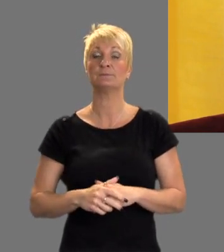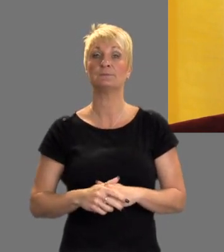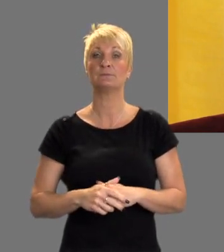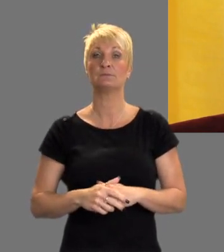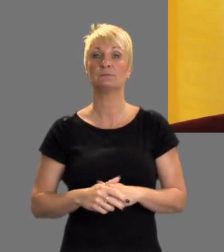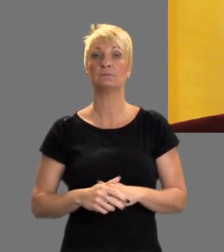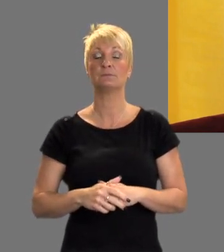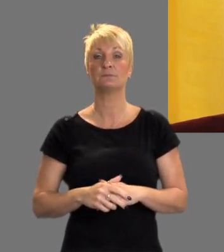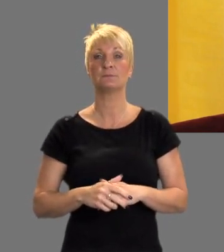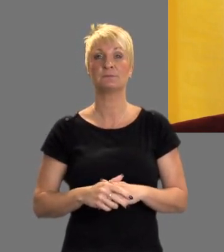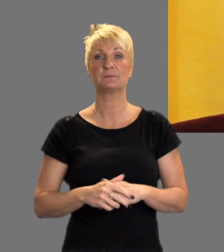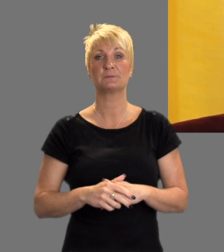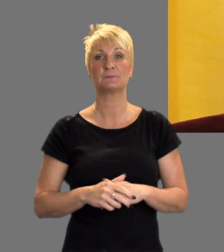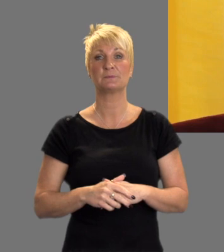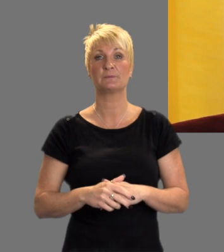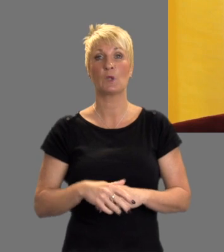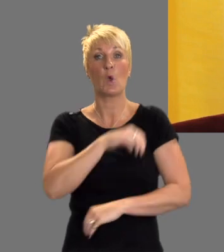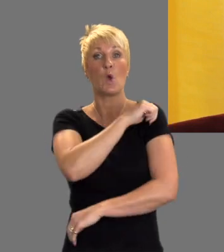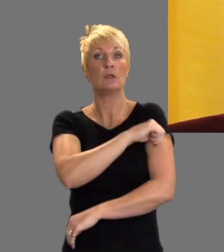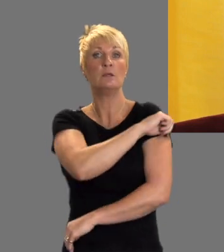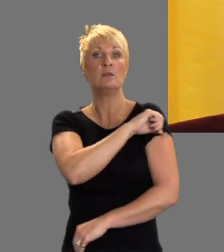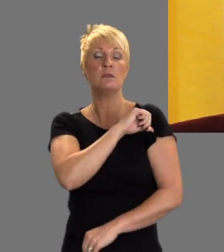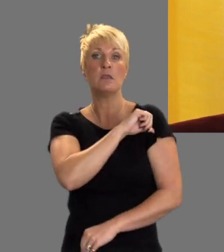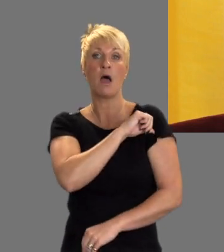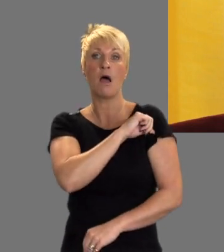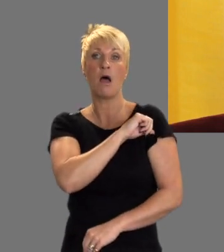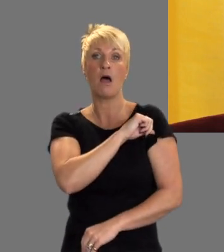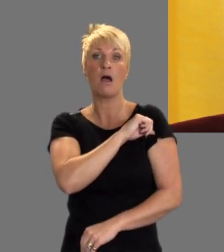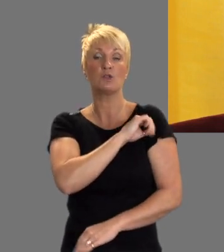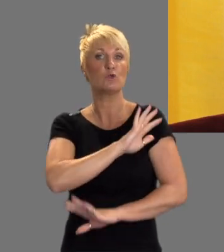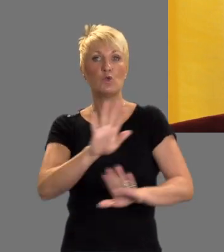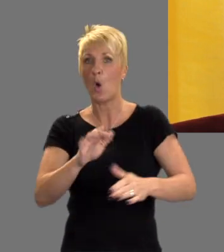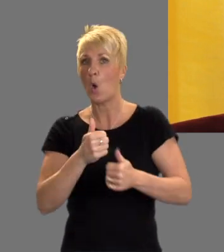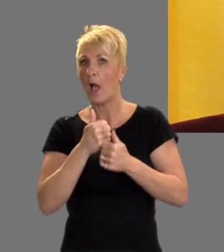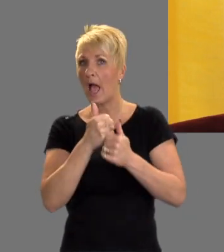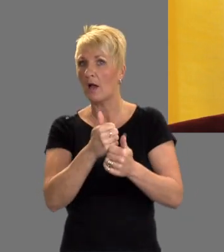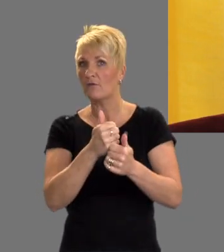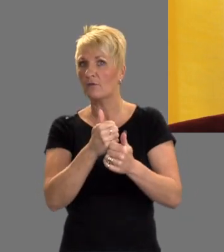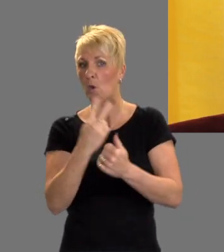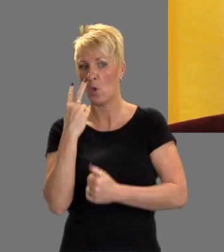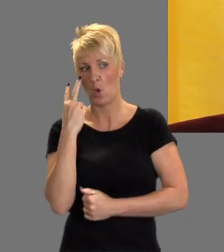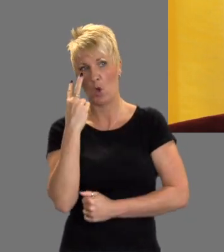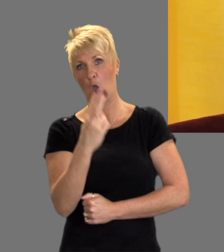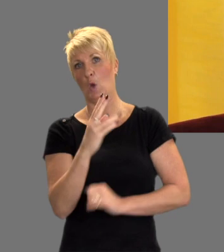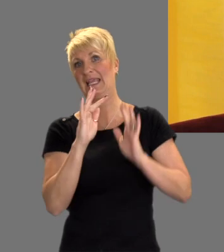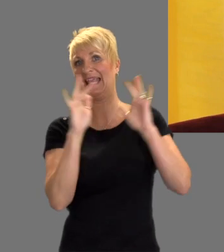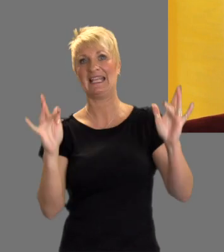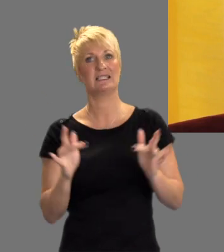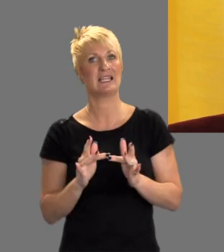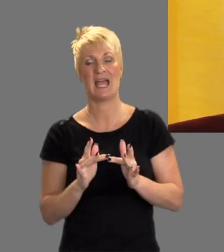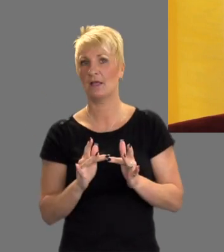And so the nurse indicated to me that it wouldn't be helpful to look at everything on the